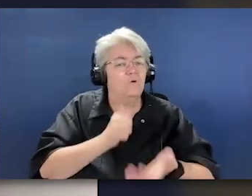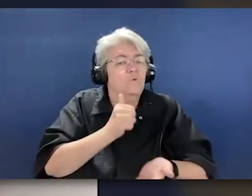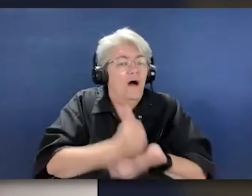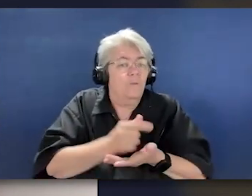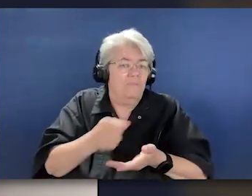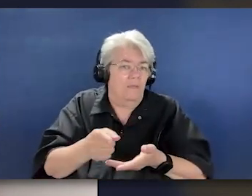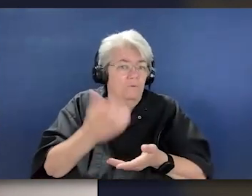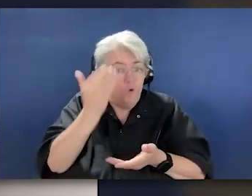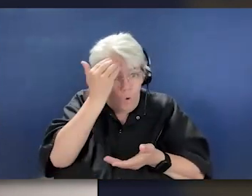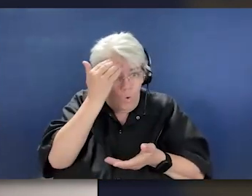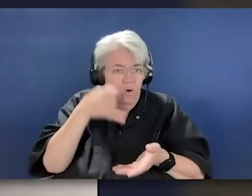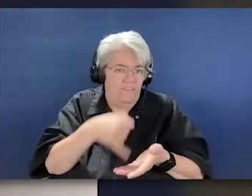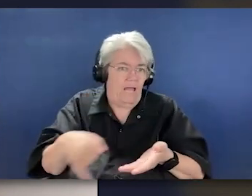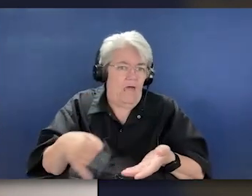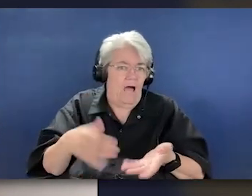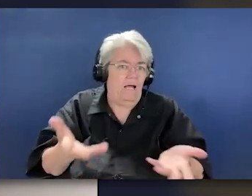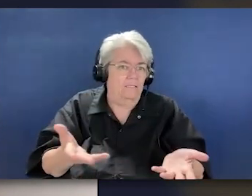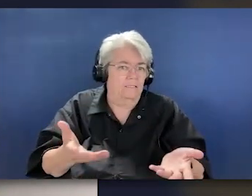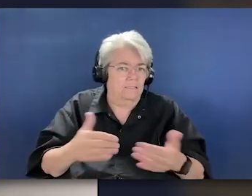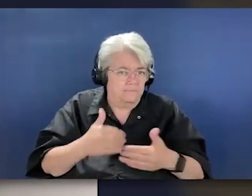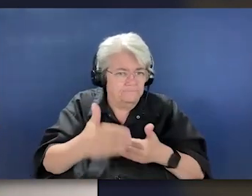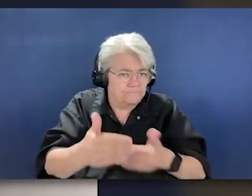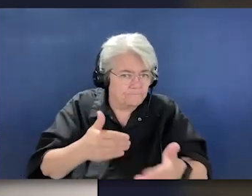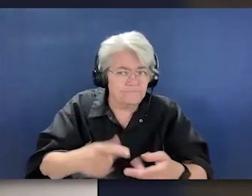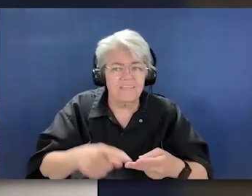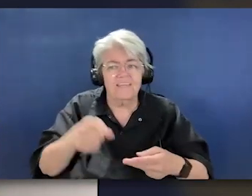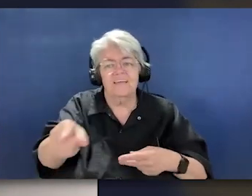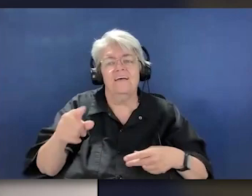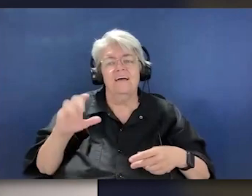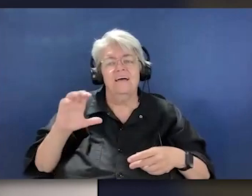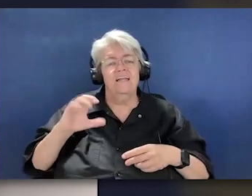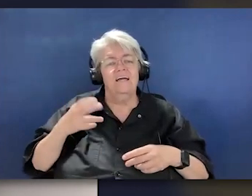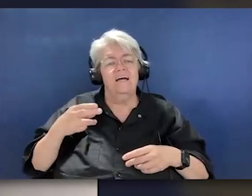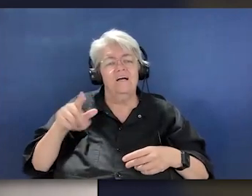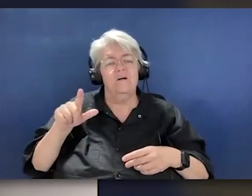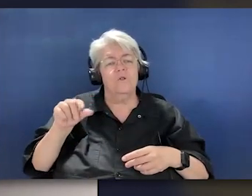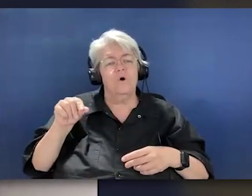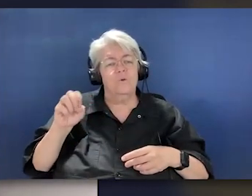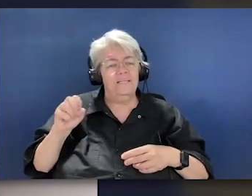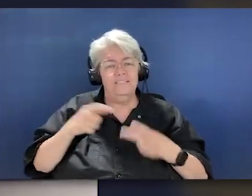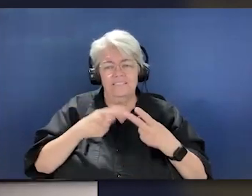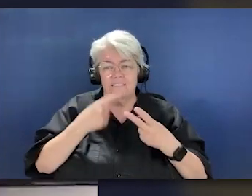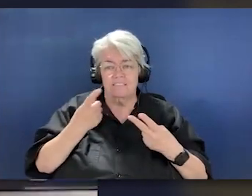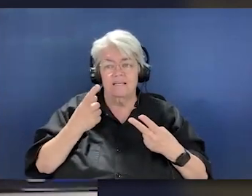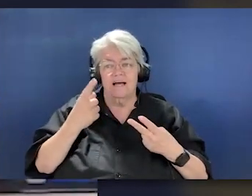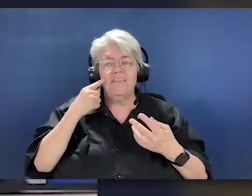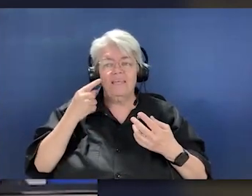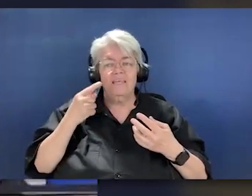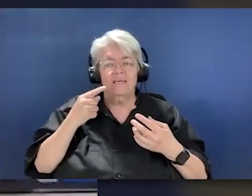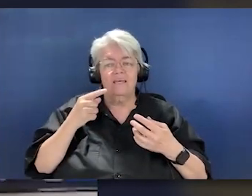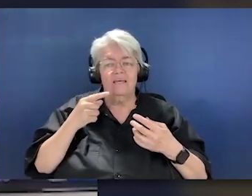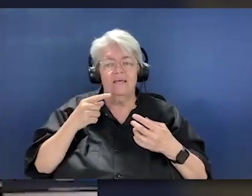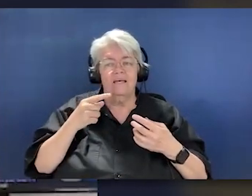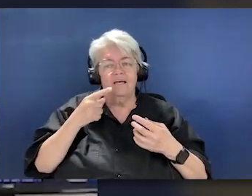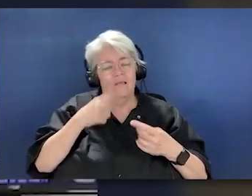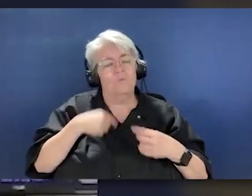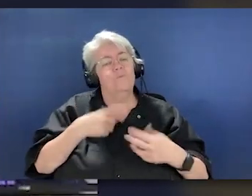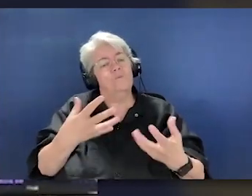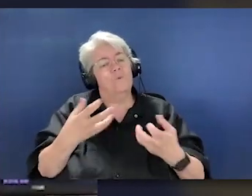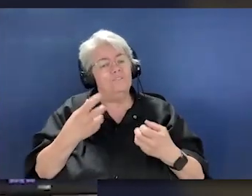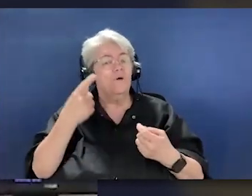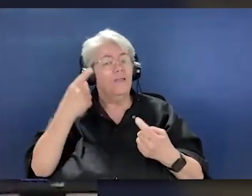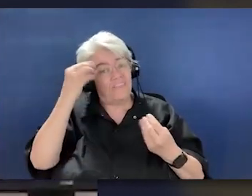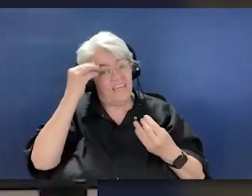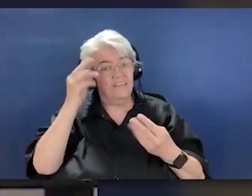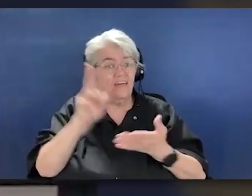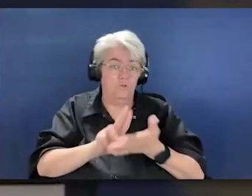Can I add to that, just to say that I think we, you were saying that we like to think universities are